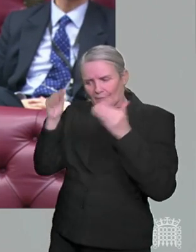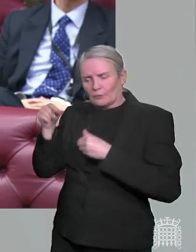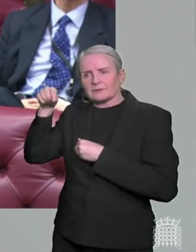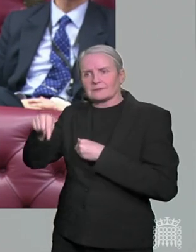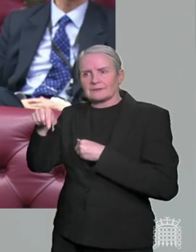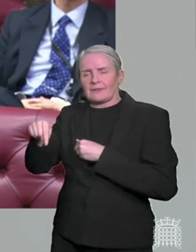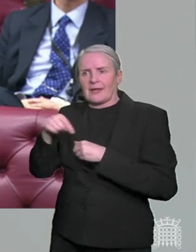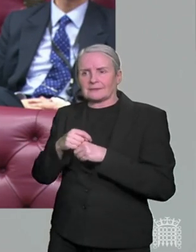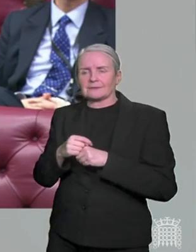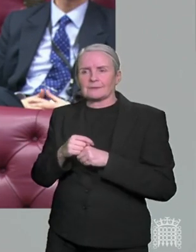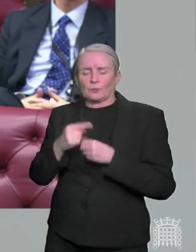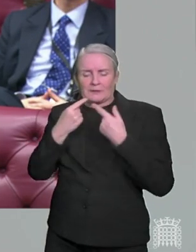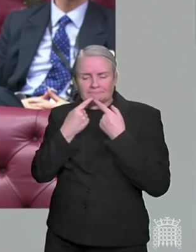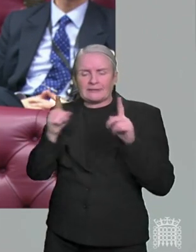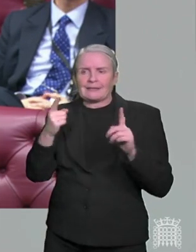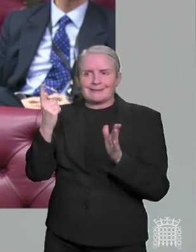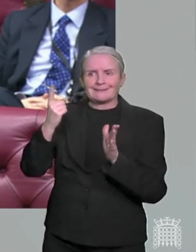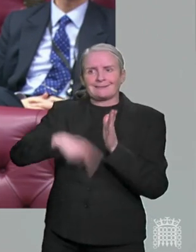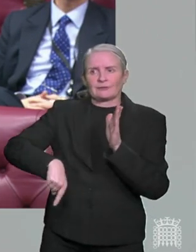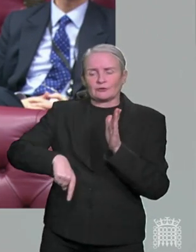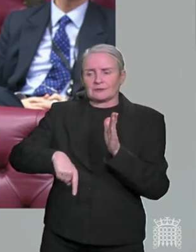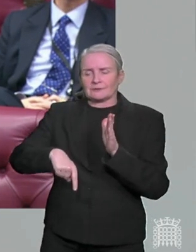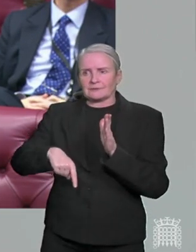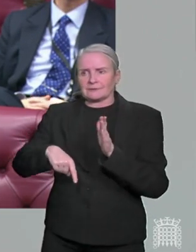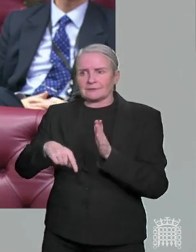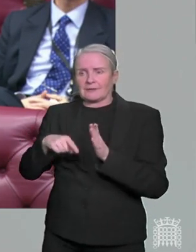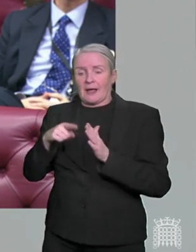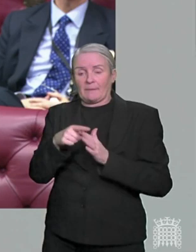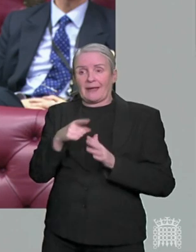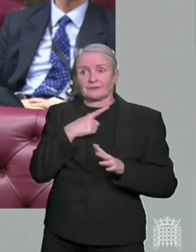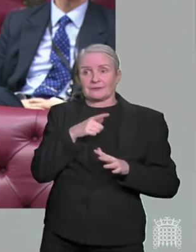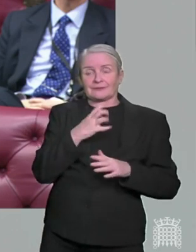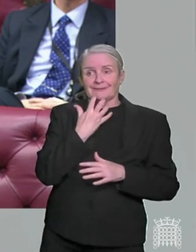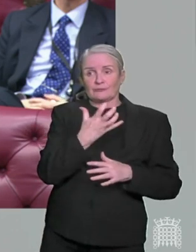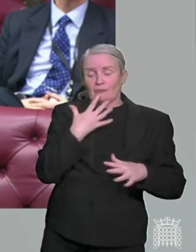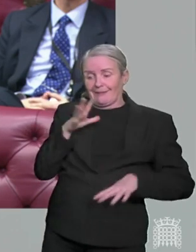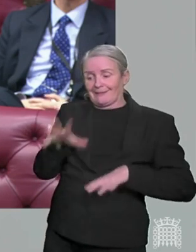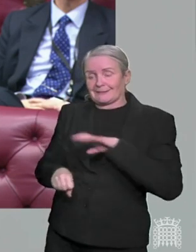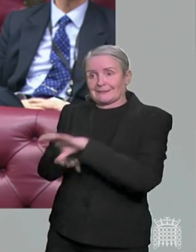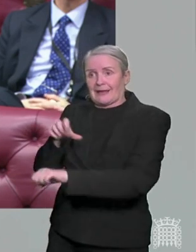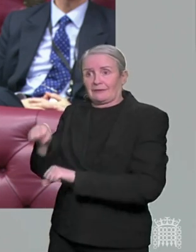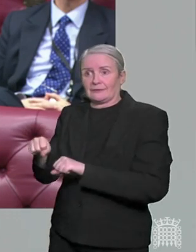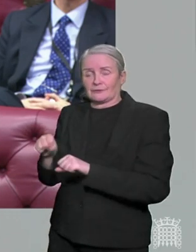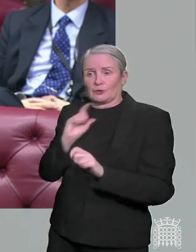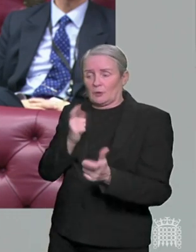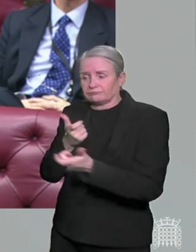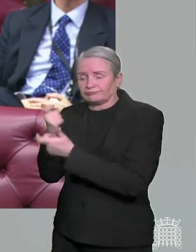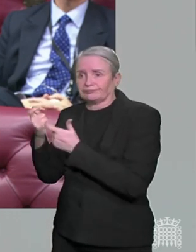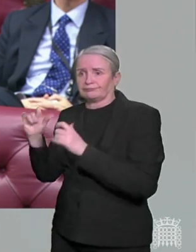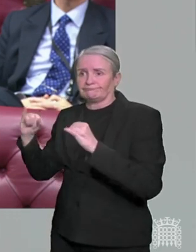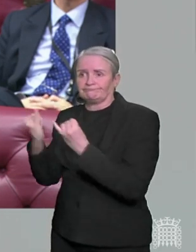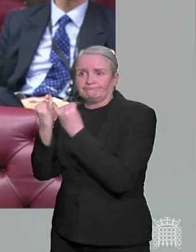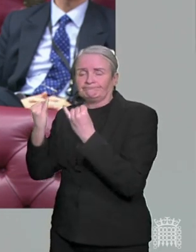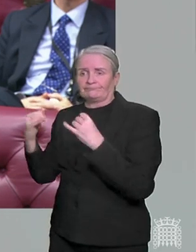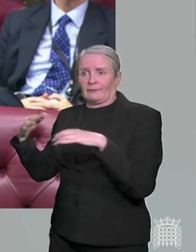announced some sanctions against violent settlers who were carrying out criminal acts in the West Bank. He rightly asked about what